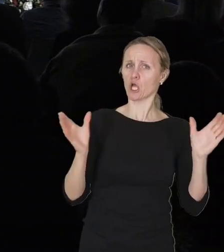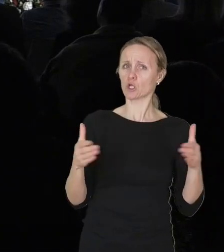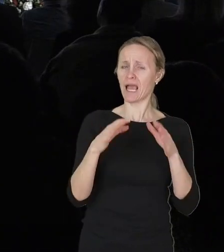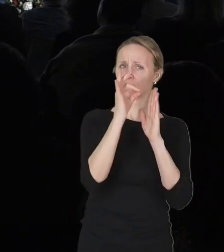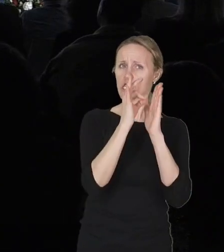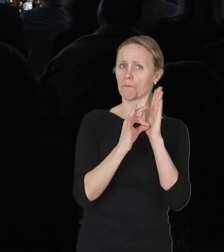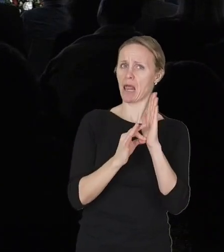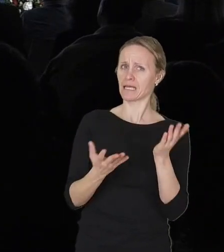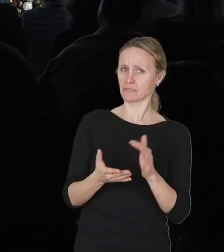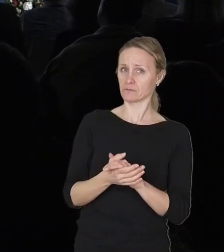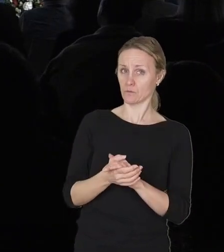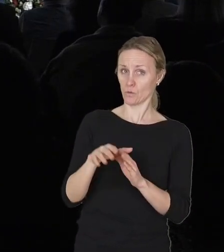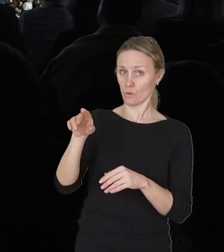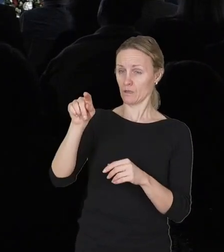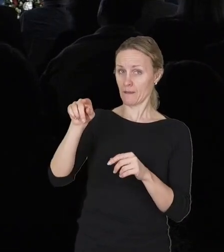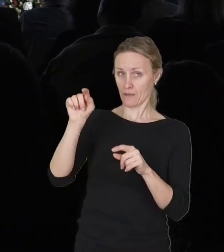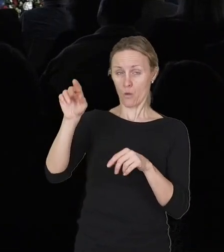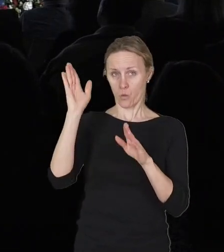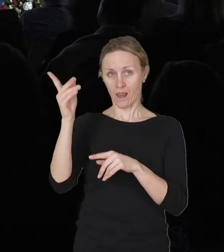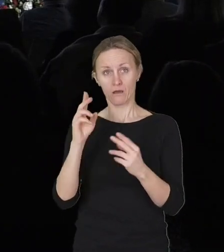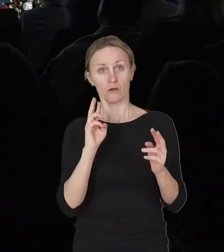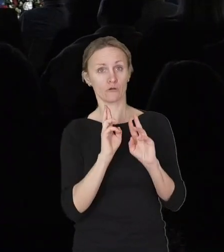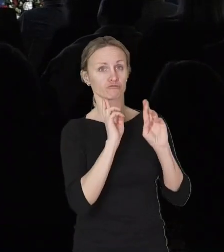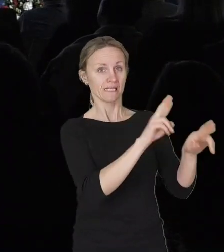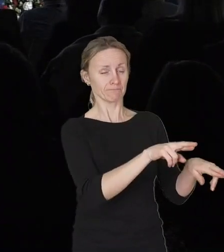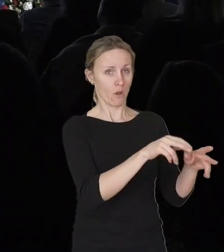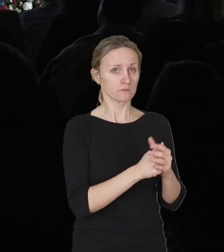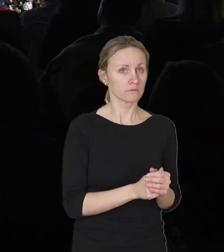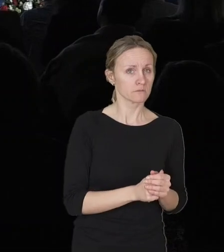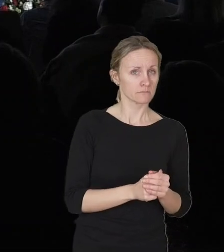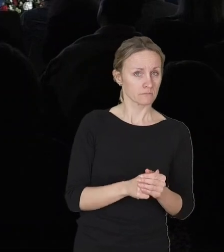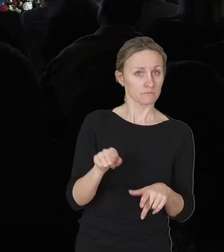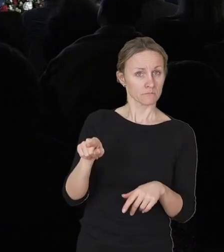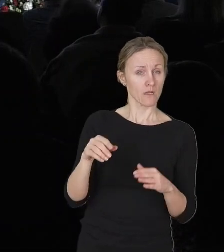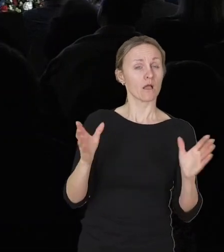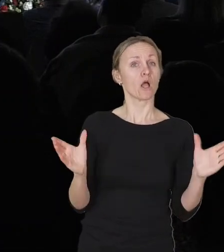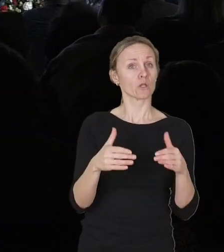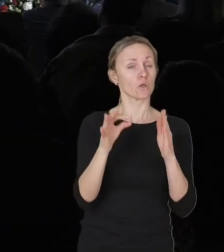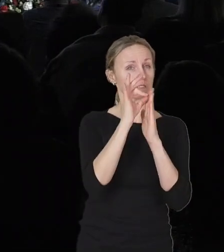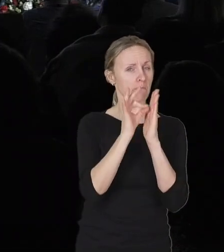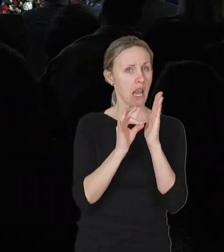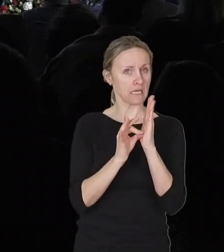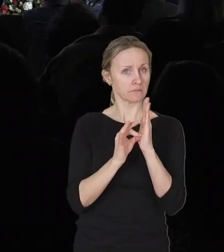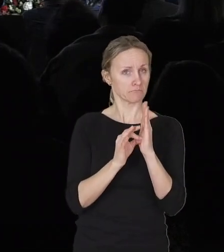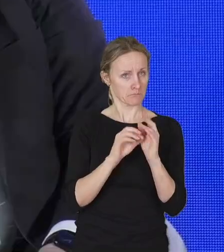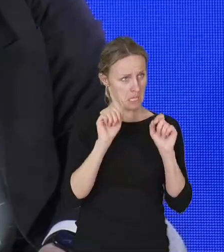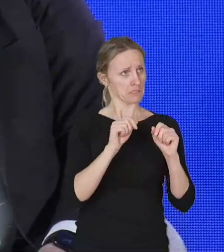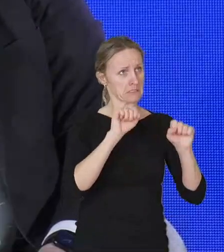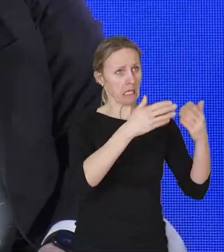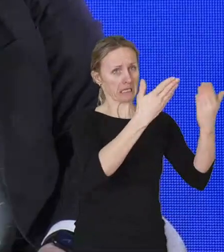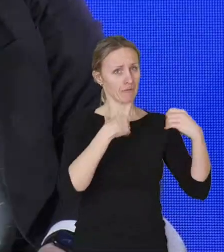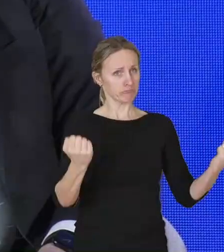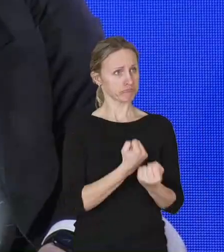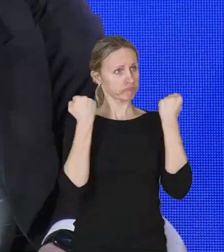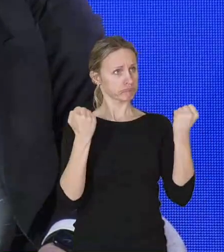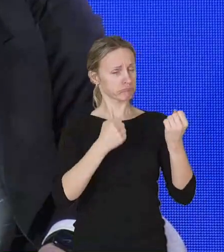Europe? Well, elements are already mentioned. I mean, one part is that we are the only